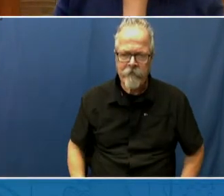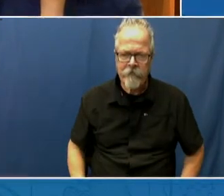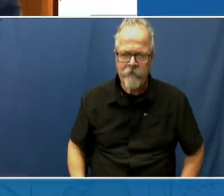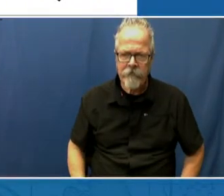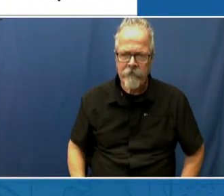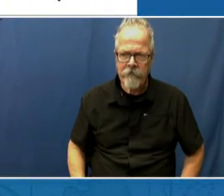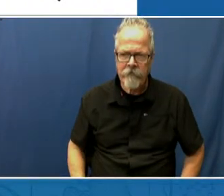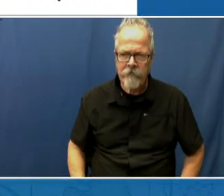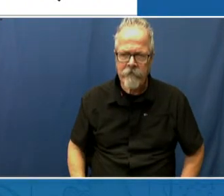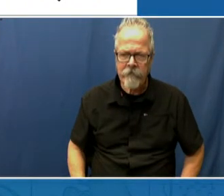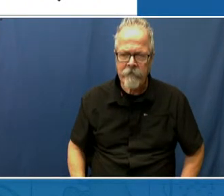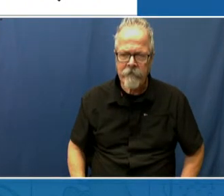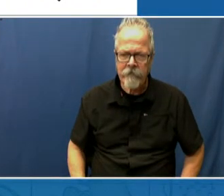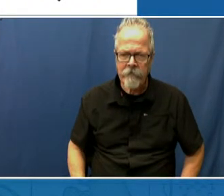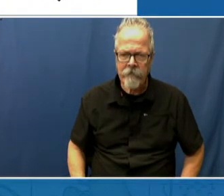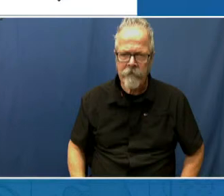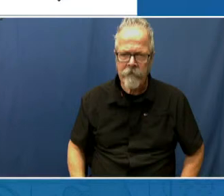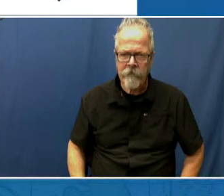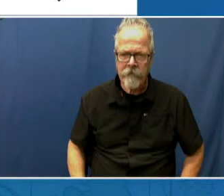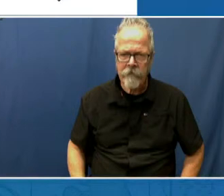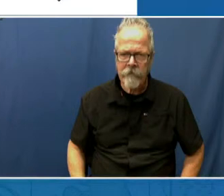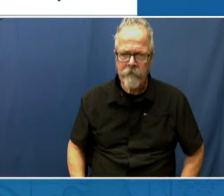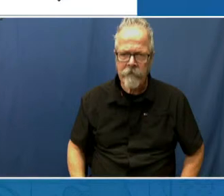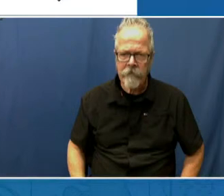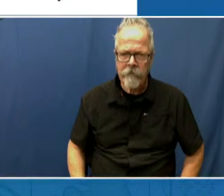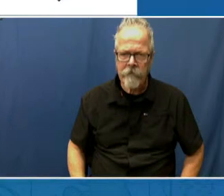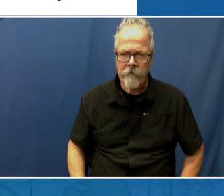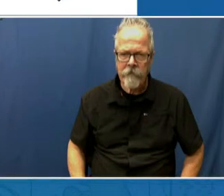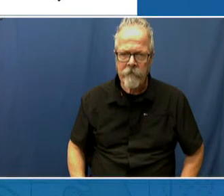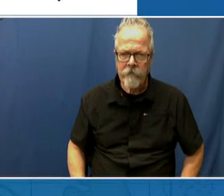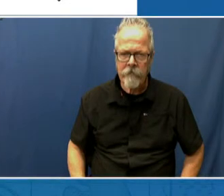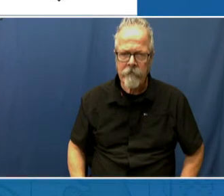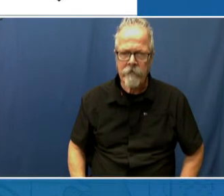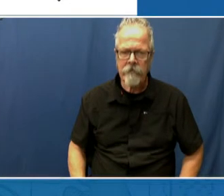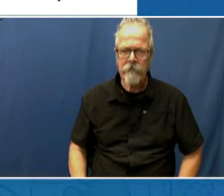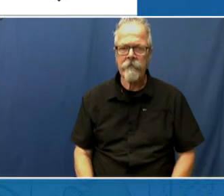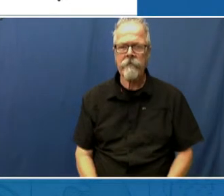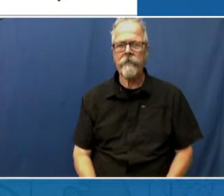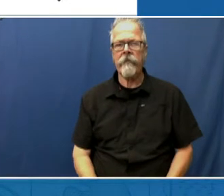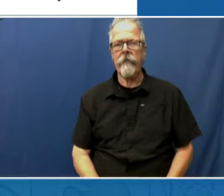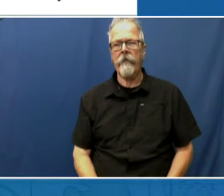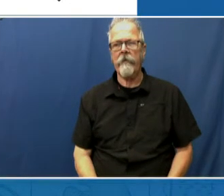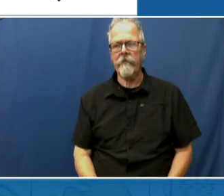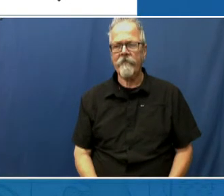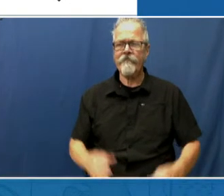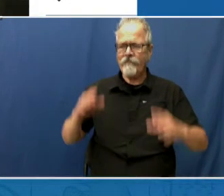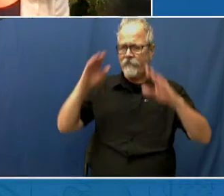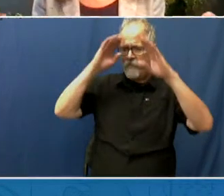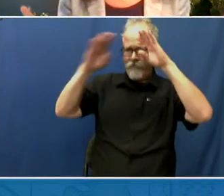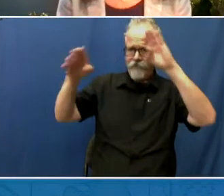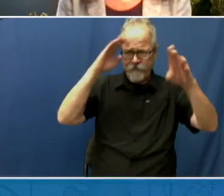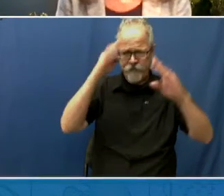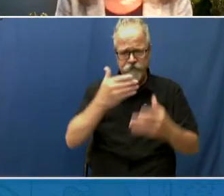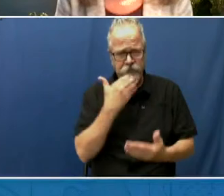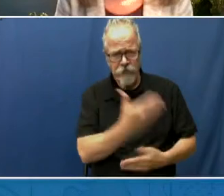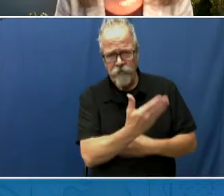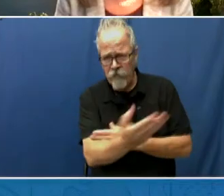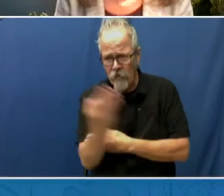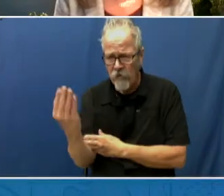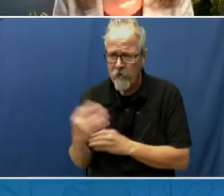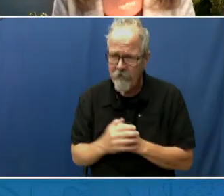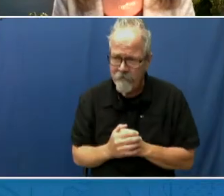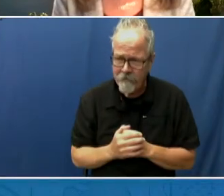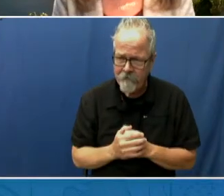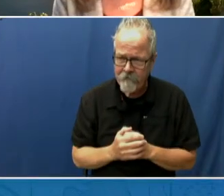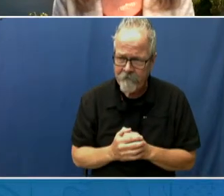Good morning, everyone. If it wasn't a good morning before,